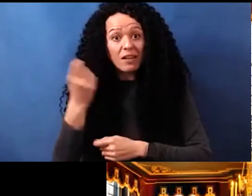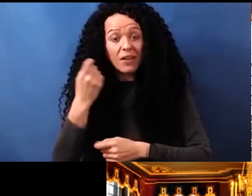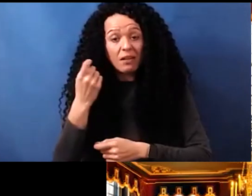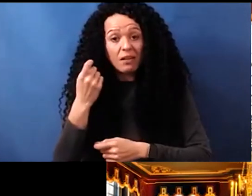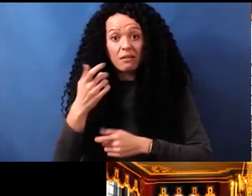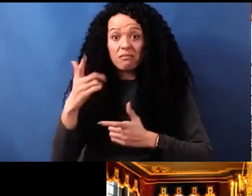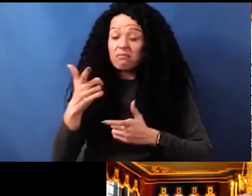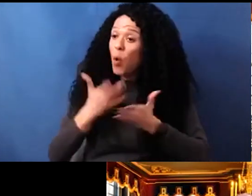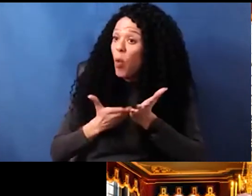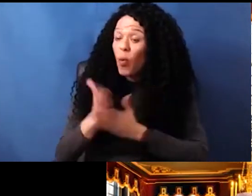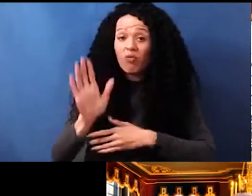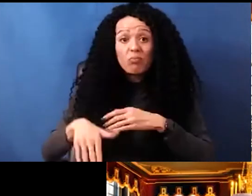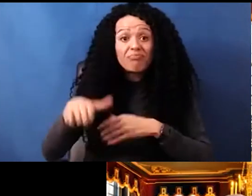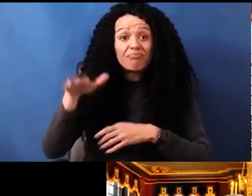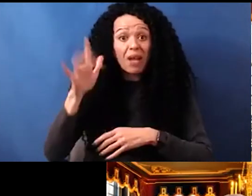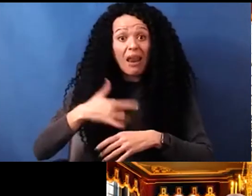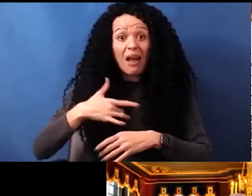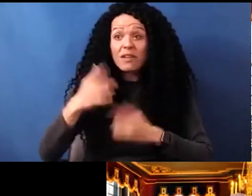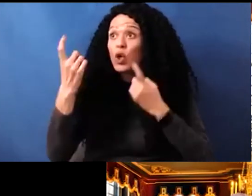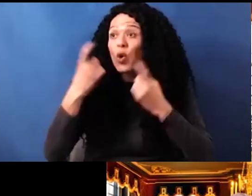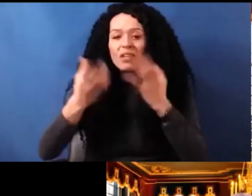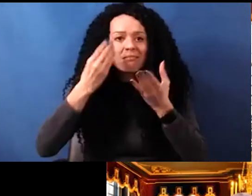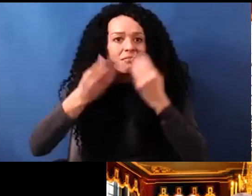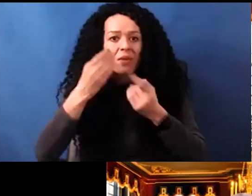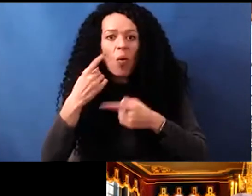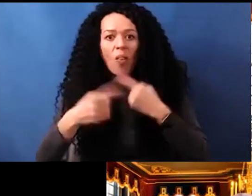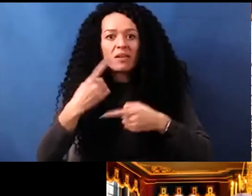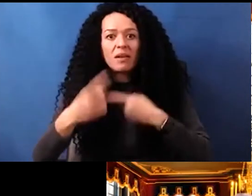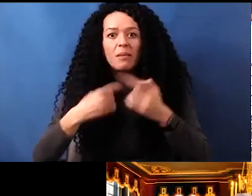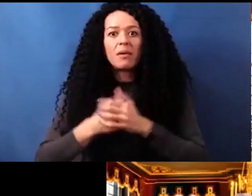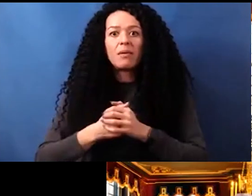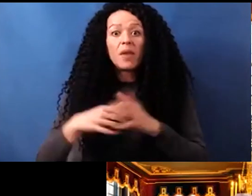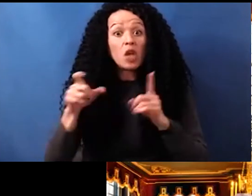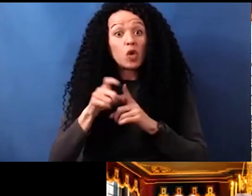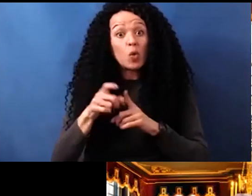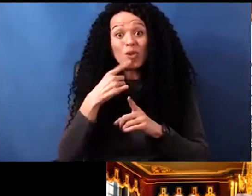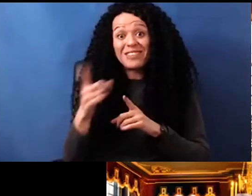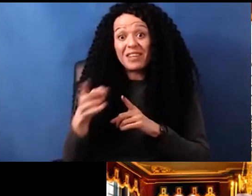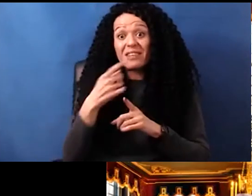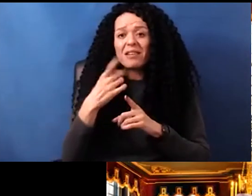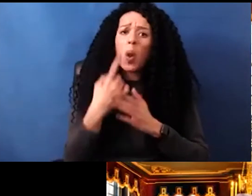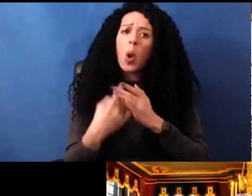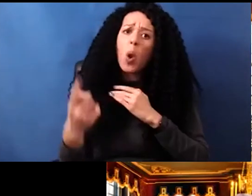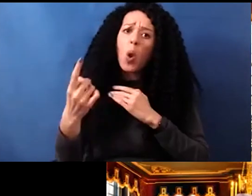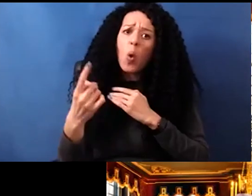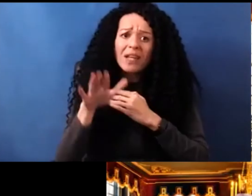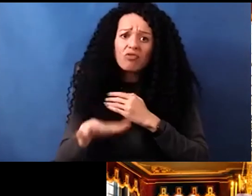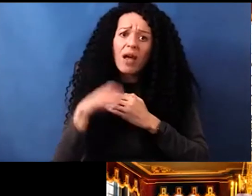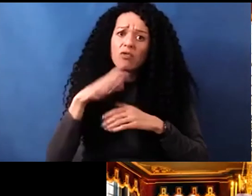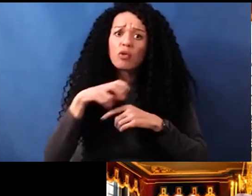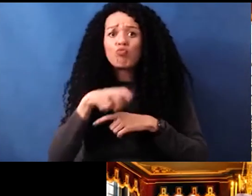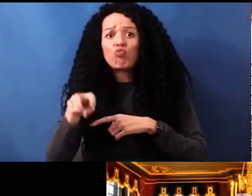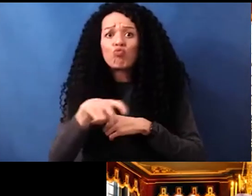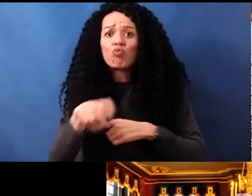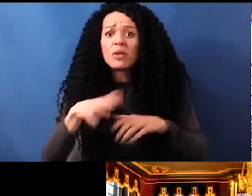her throughout her life. As her daughter Martha said, as a lonely child, she wandered by the seashore and